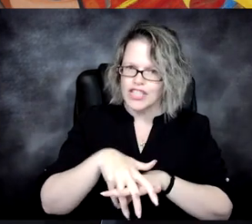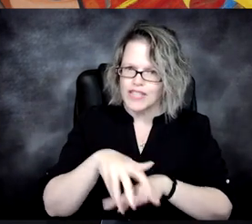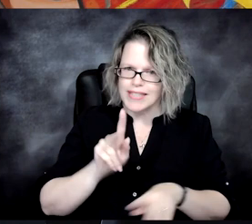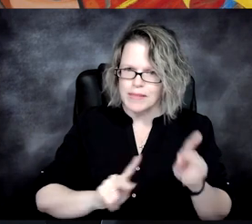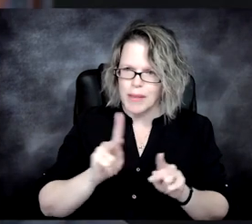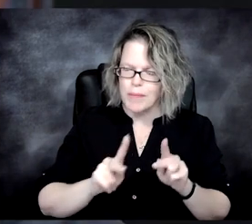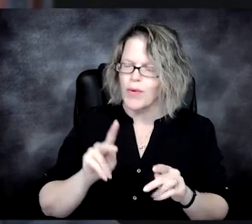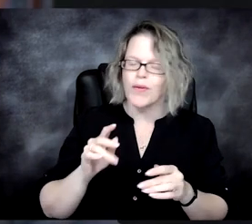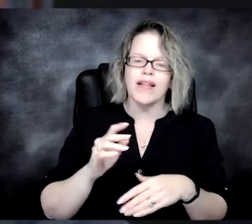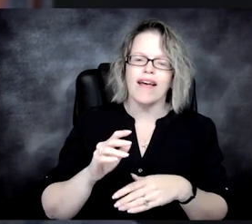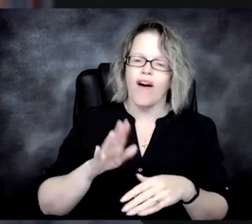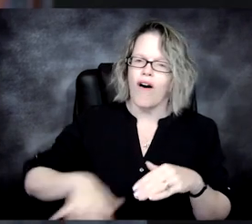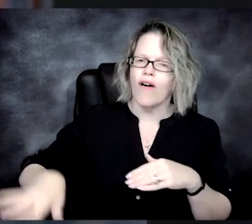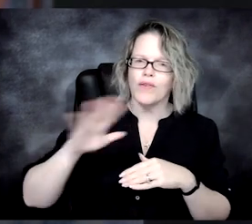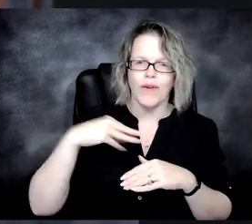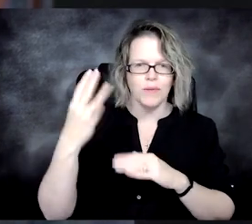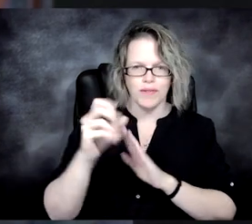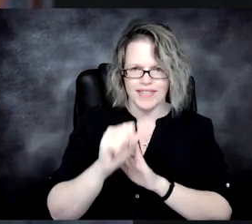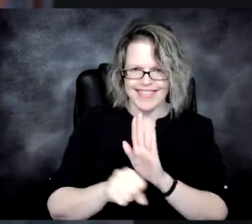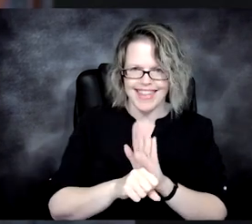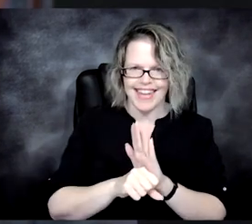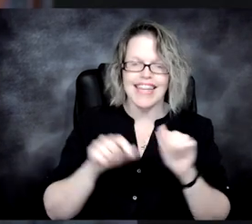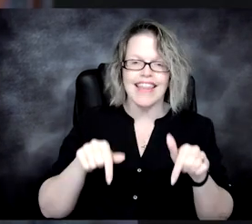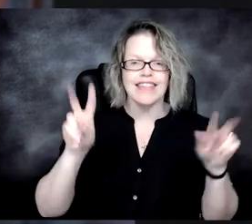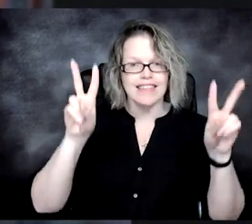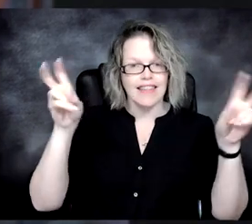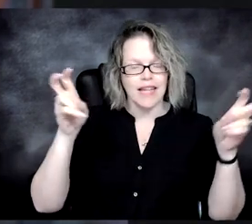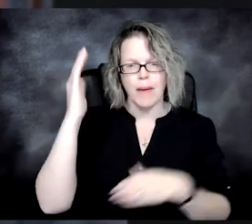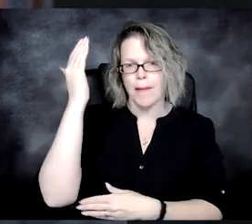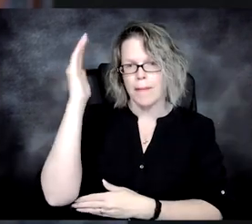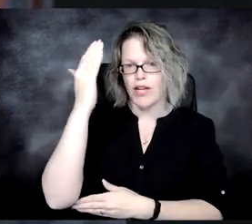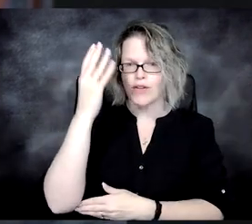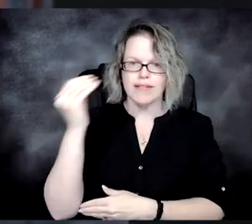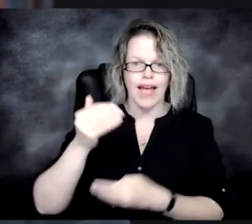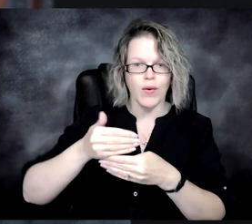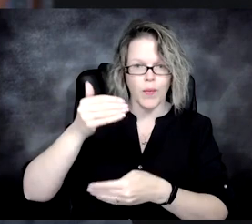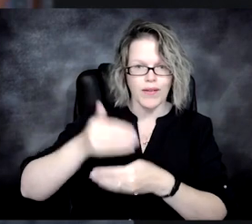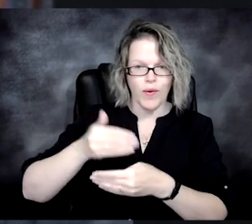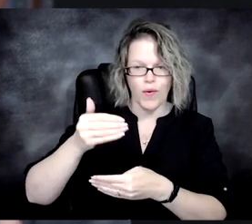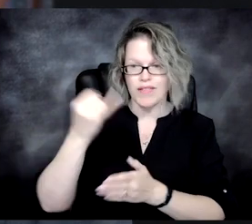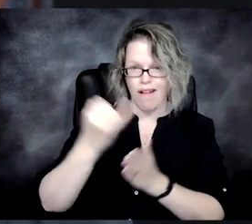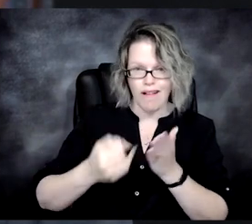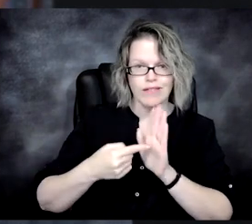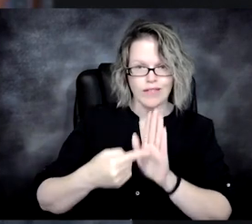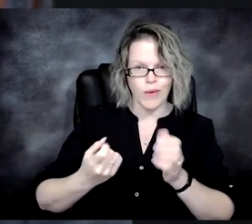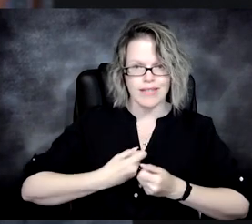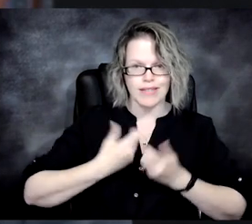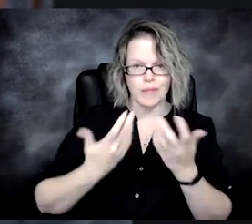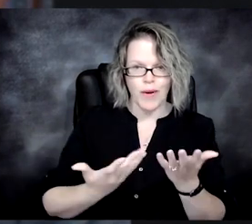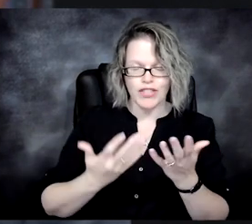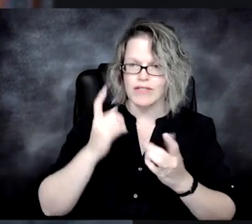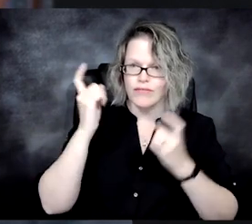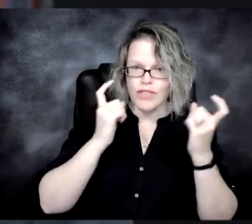state of Washington. This year's theme is Mirrors and Windows, Visions of Knowing. Art is expression, whether it's performing arts or